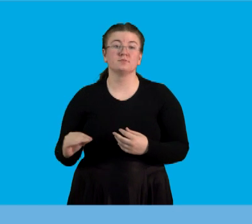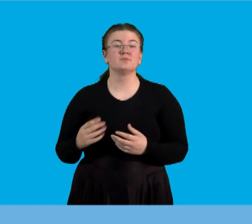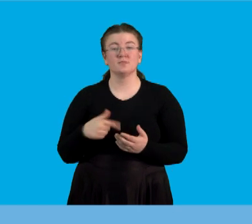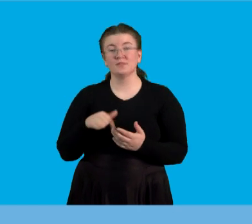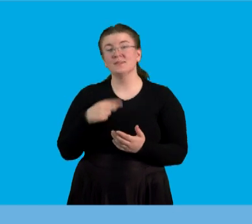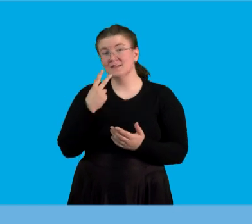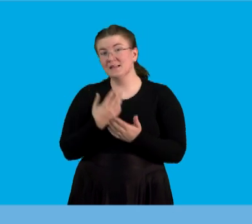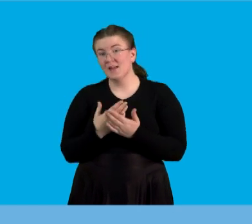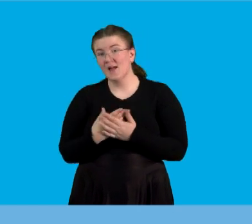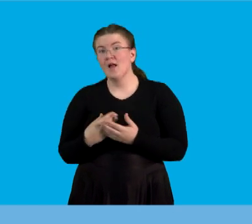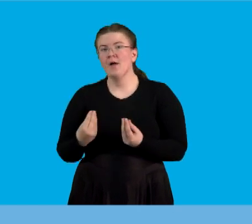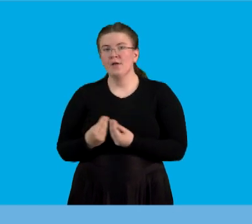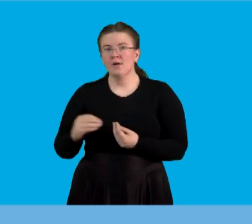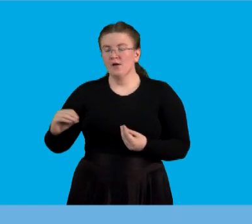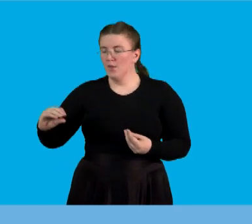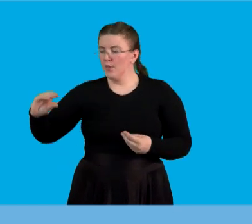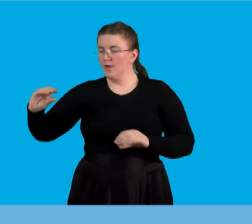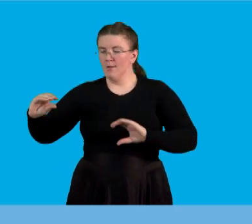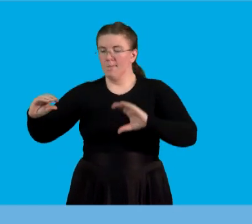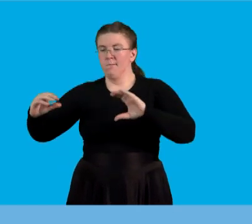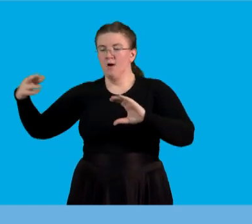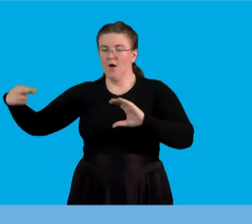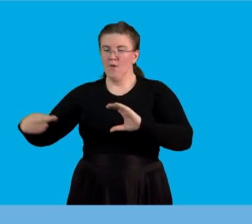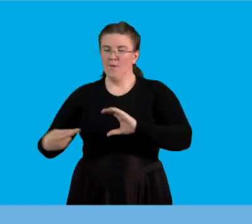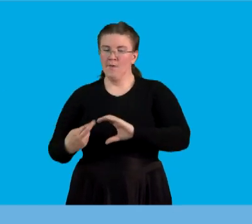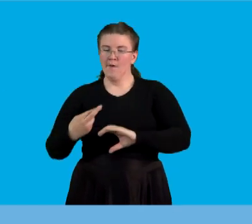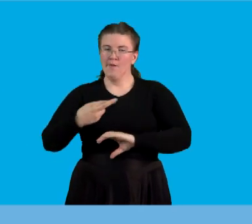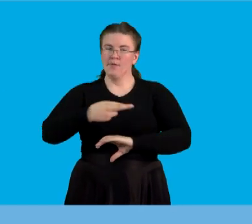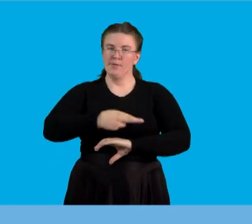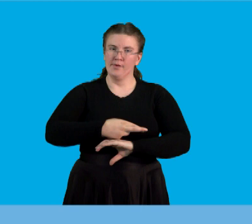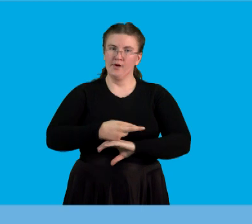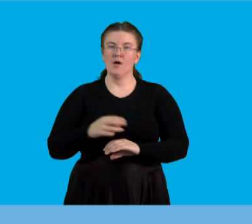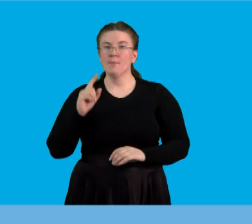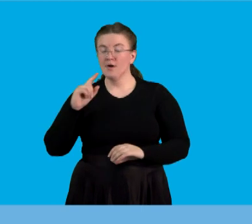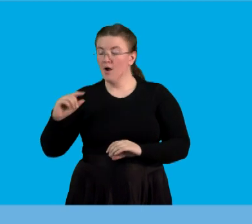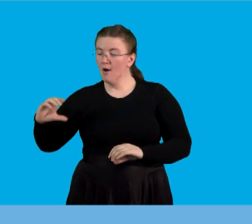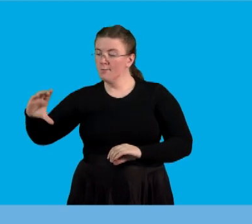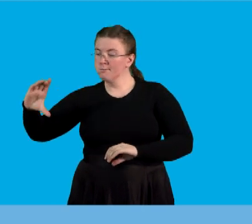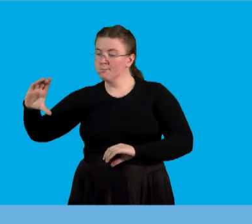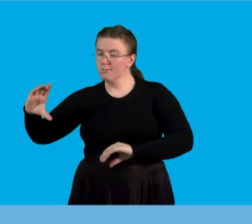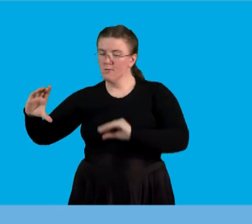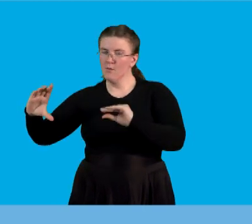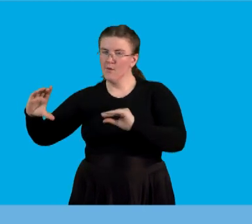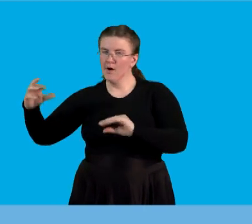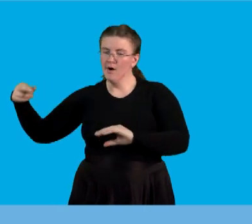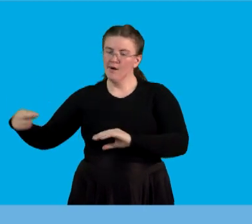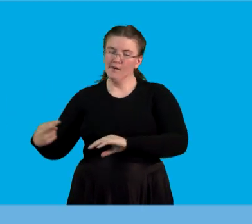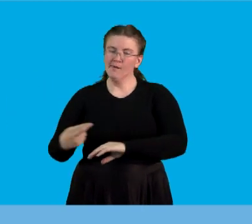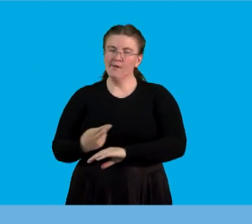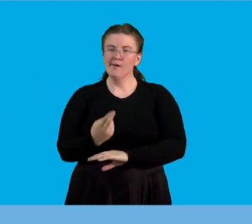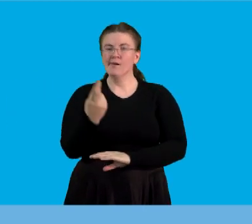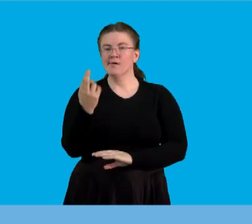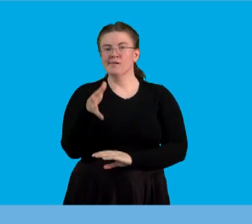can see here, if it's less dense to more dense, it bends towards the normal. If it's more dense to less dense, it is going to be